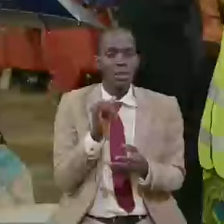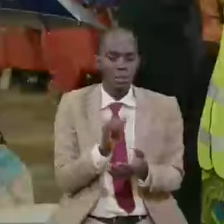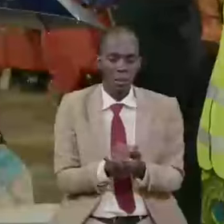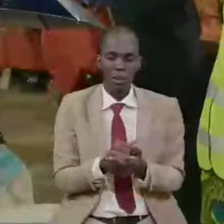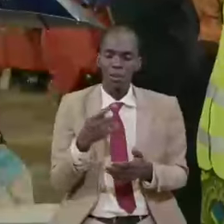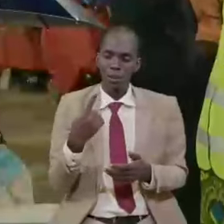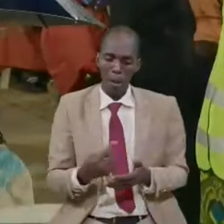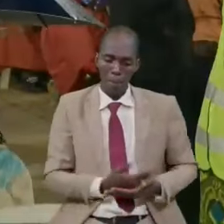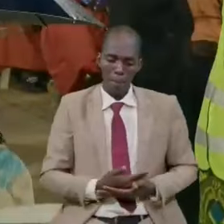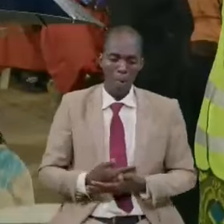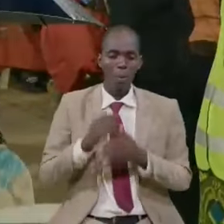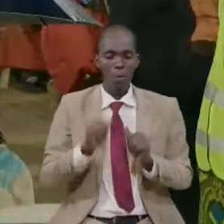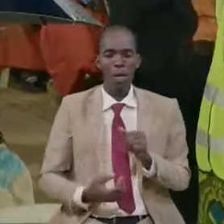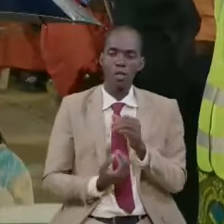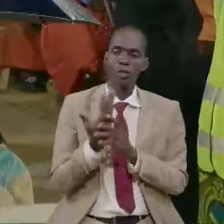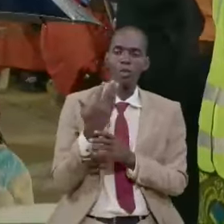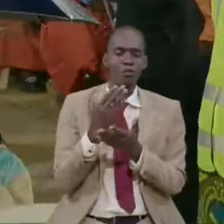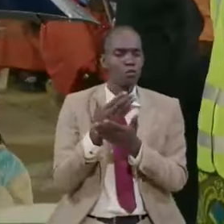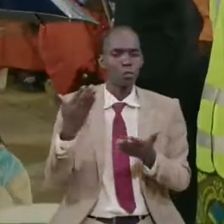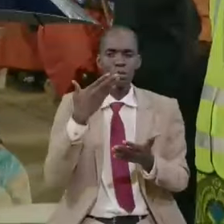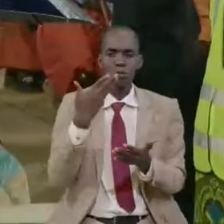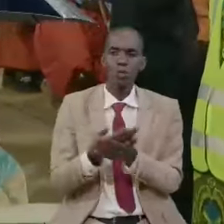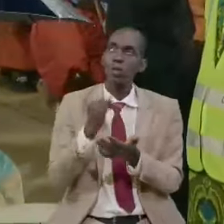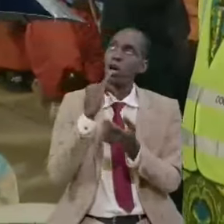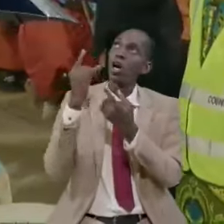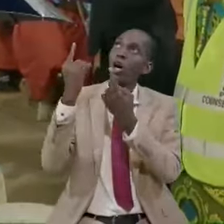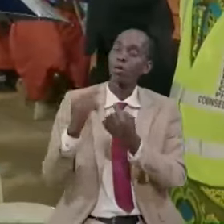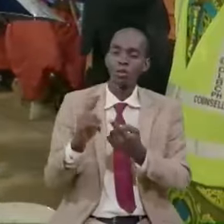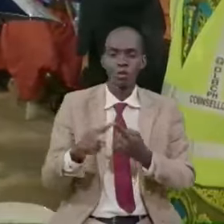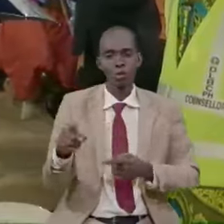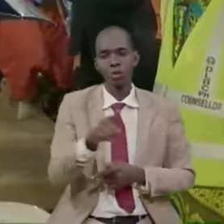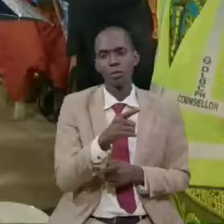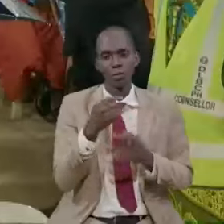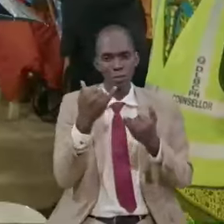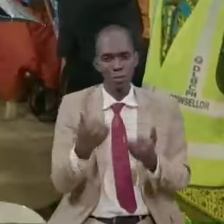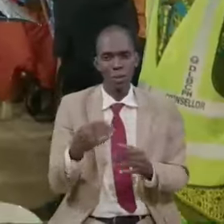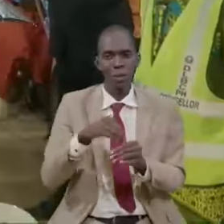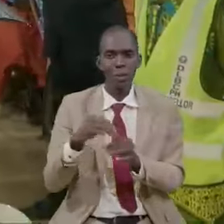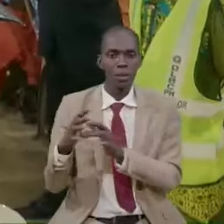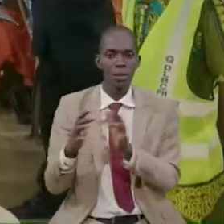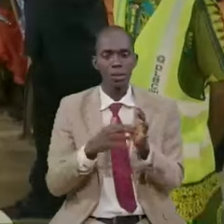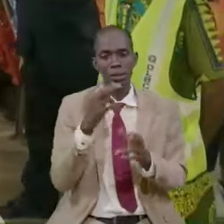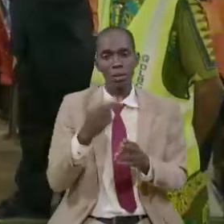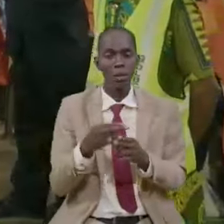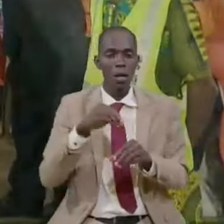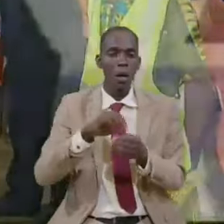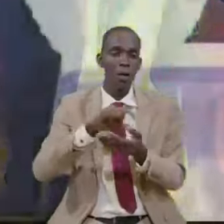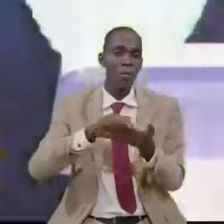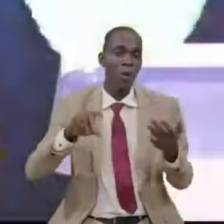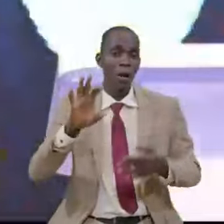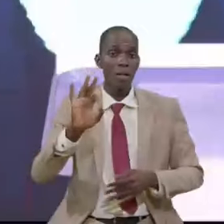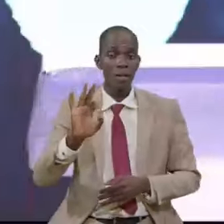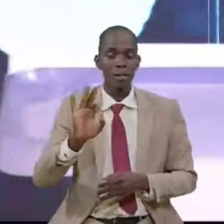good is coming your way. Look at verse 9. In verse 9 it says, but we